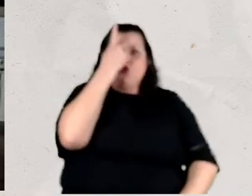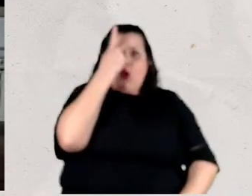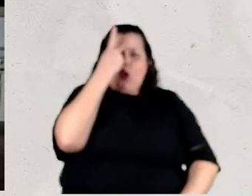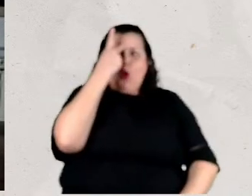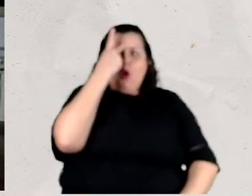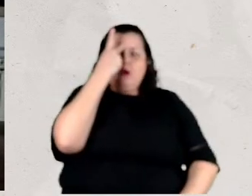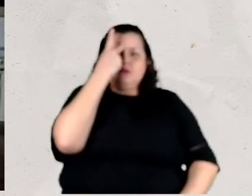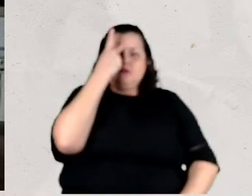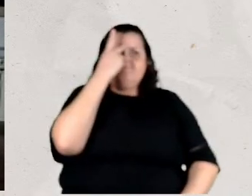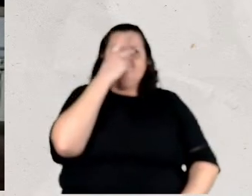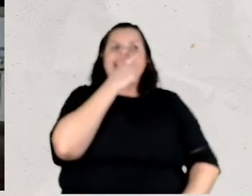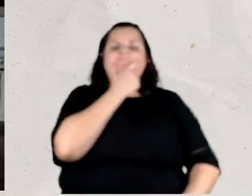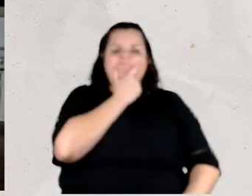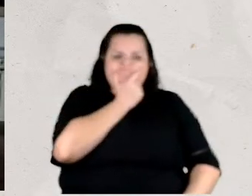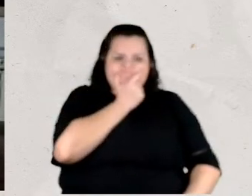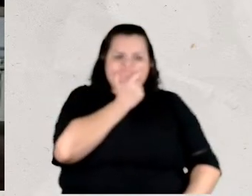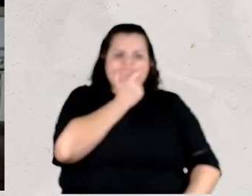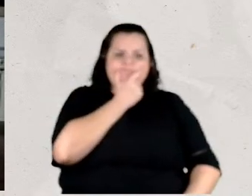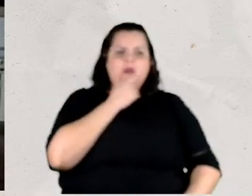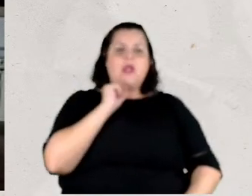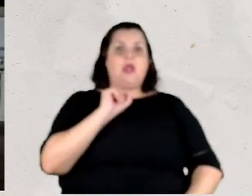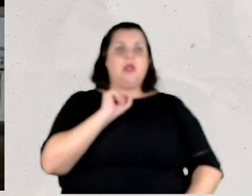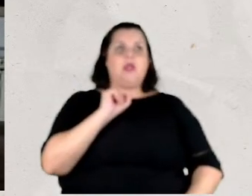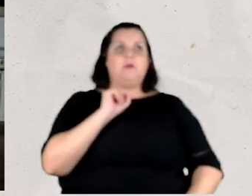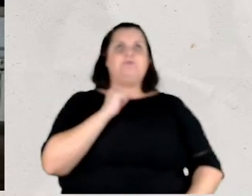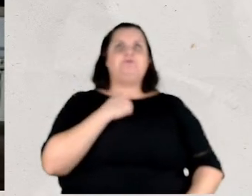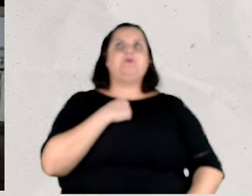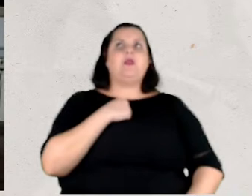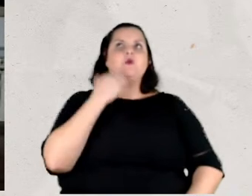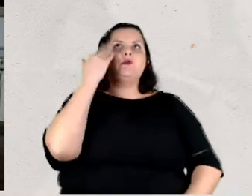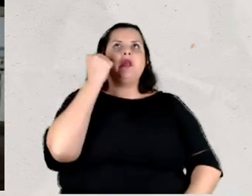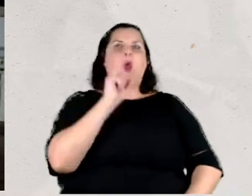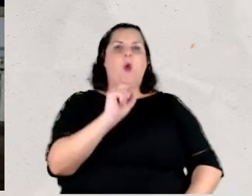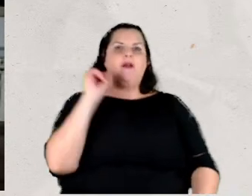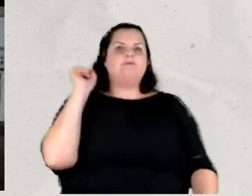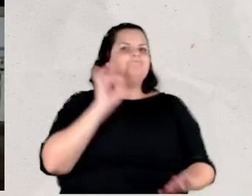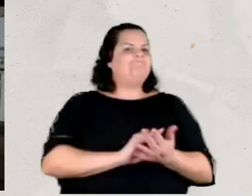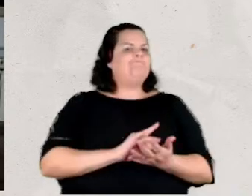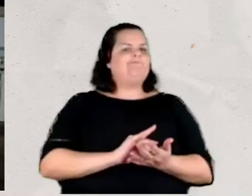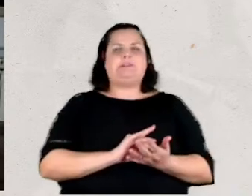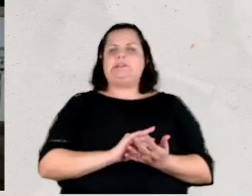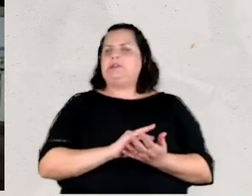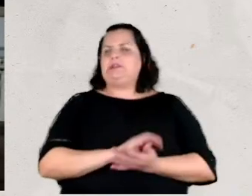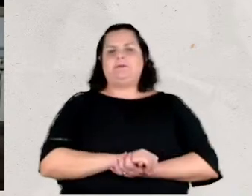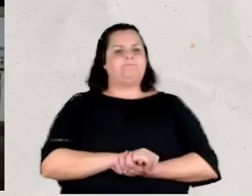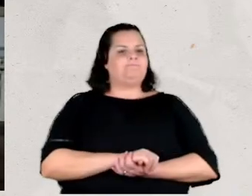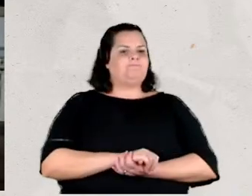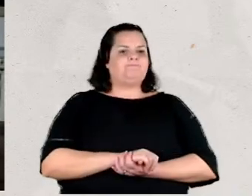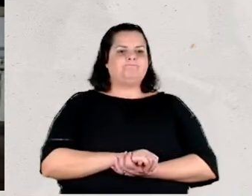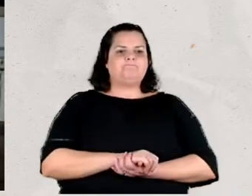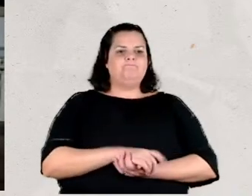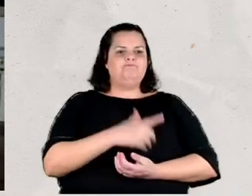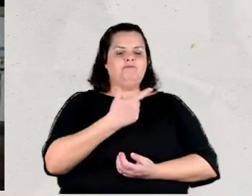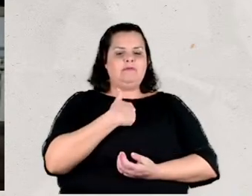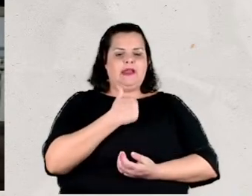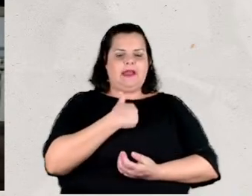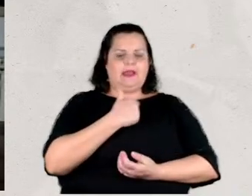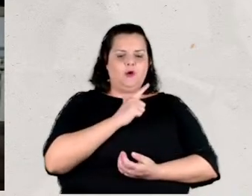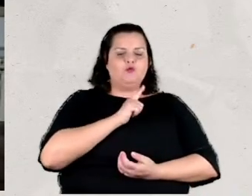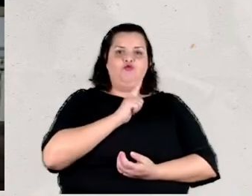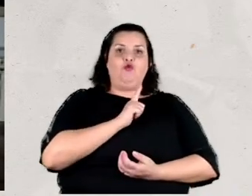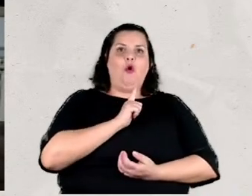involved in this conflict in one way or another for 40 years. This is the